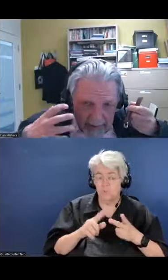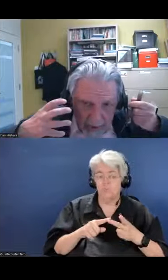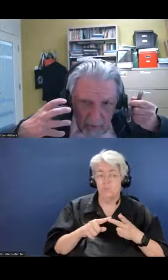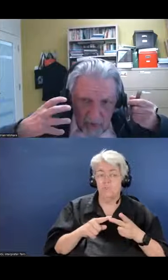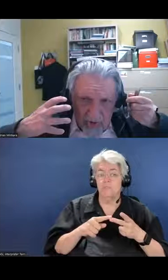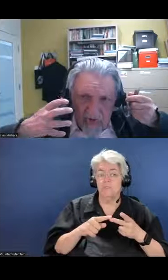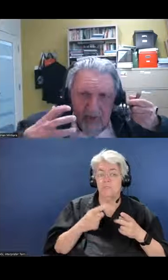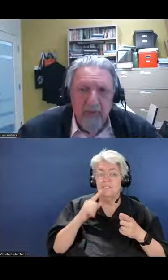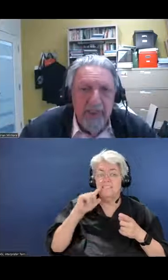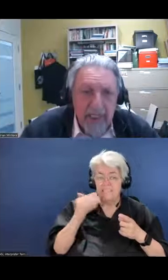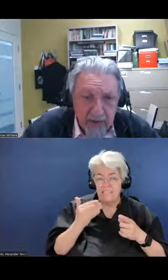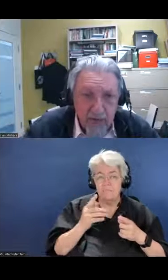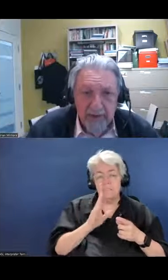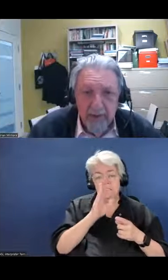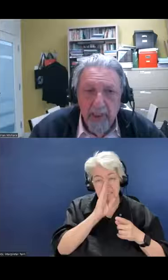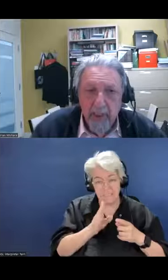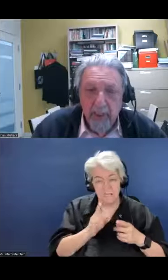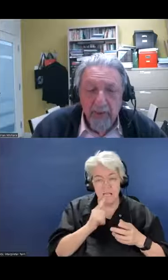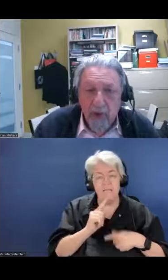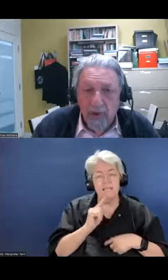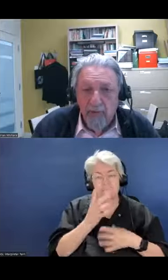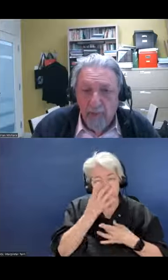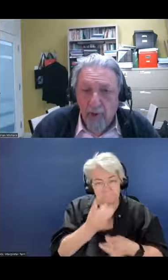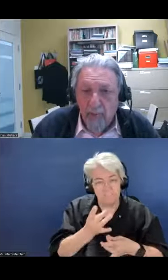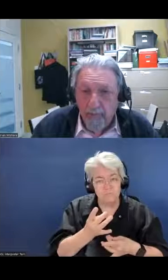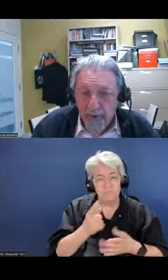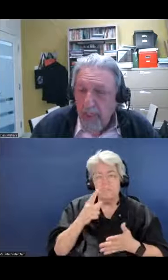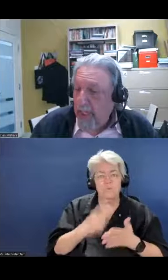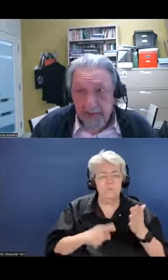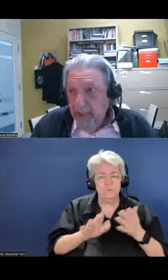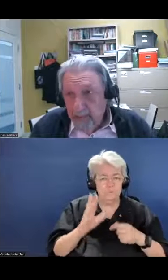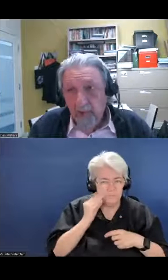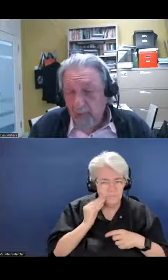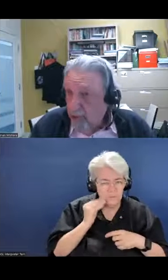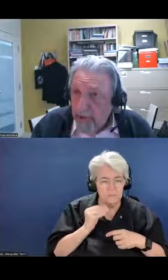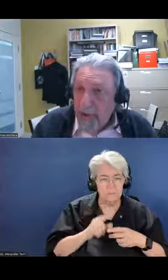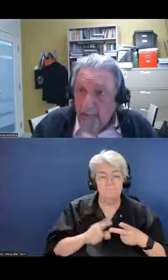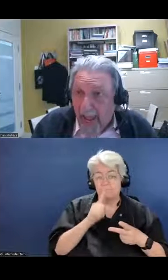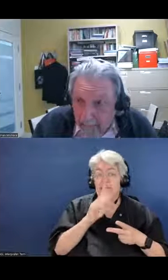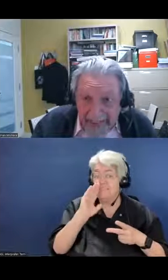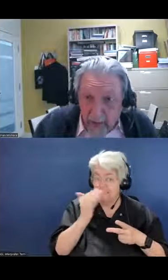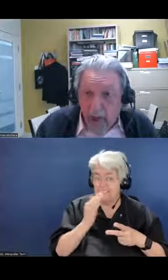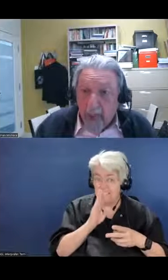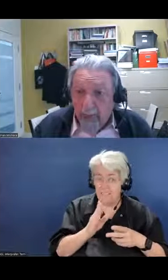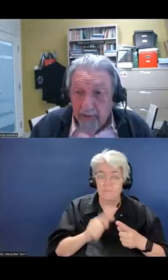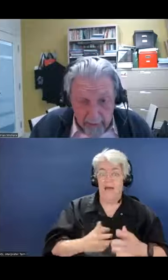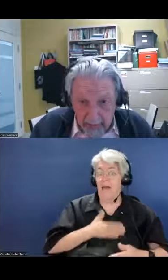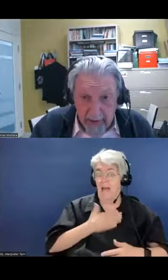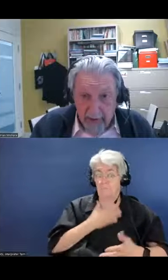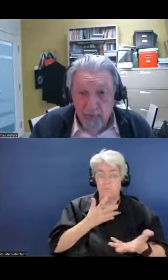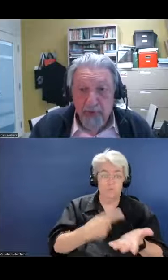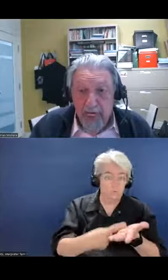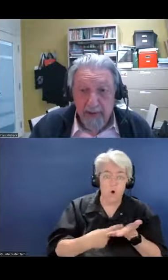and seemed sincerely interested in the caller's problems and seemed really happy to talk about